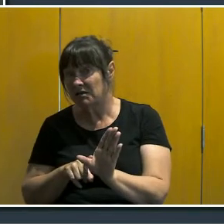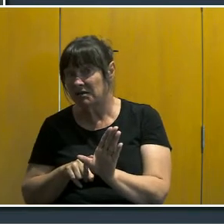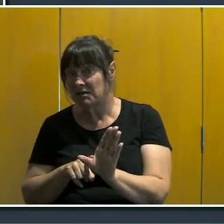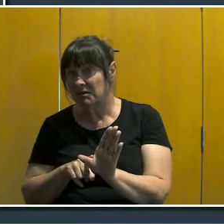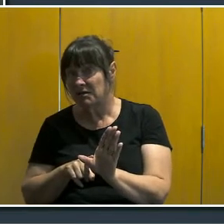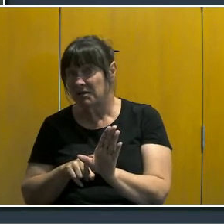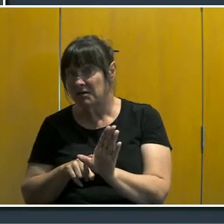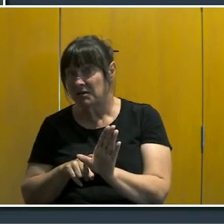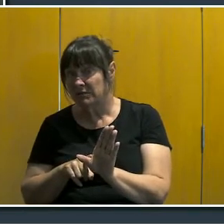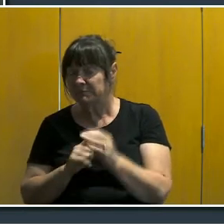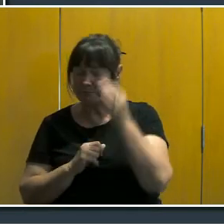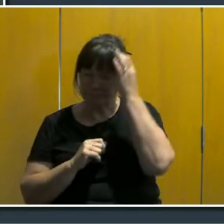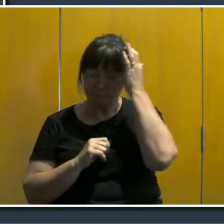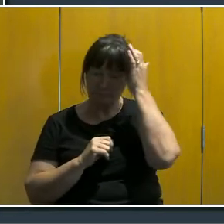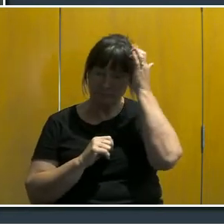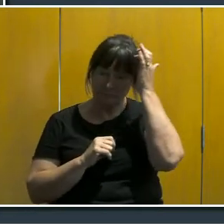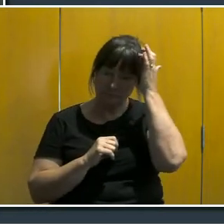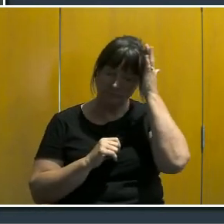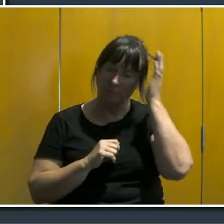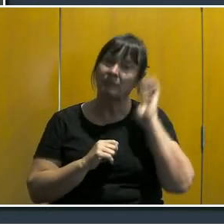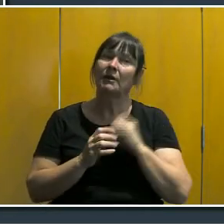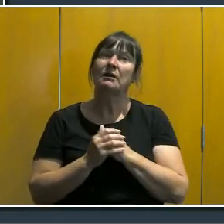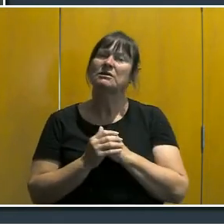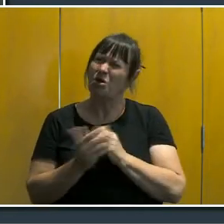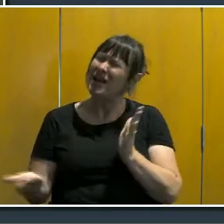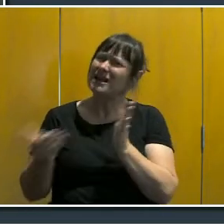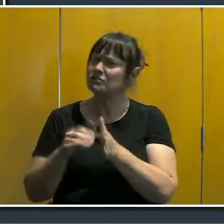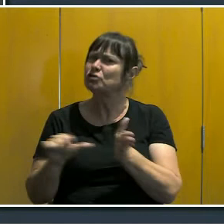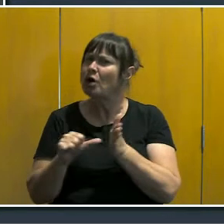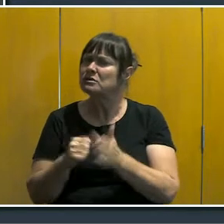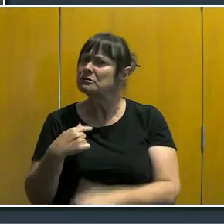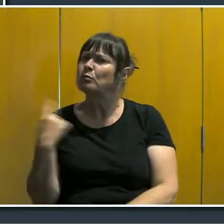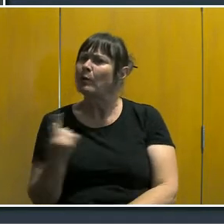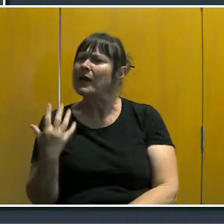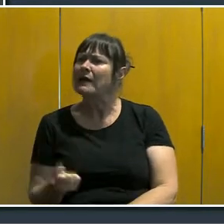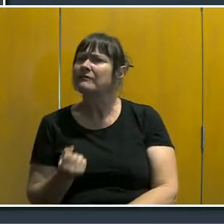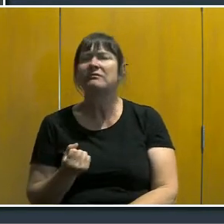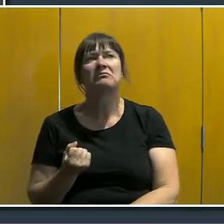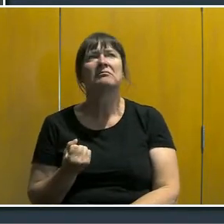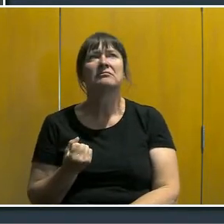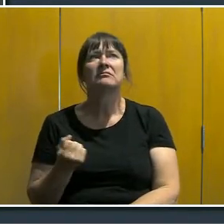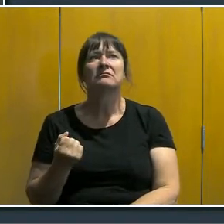physical filters and UV filters. So we have probably about